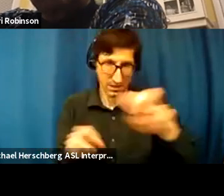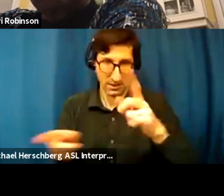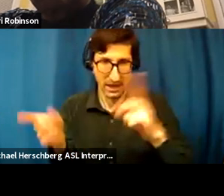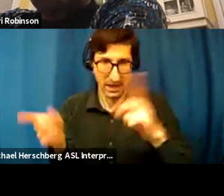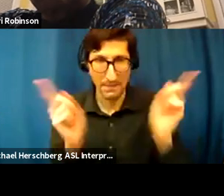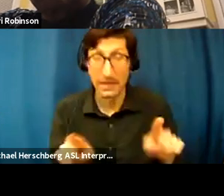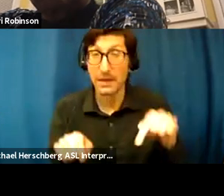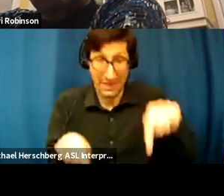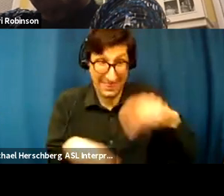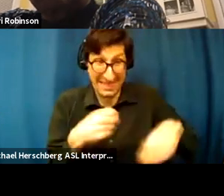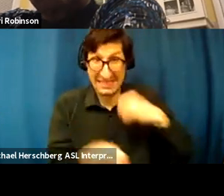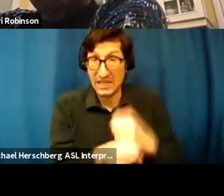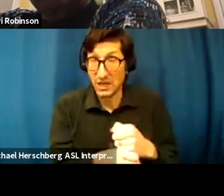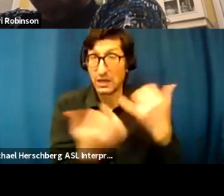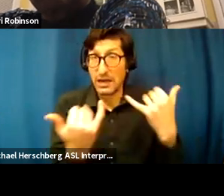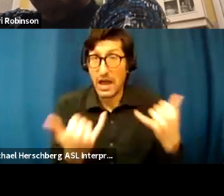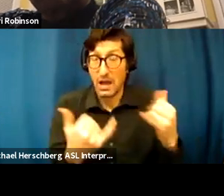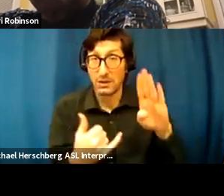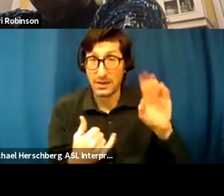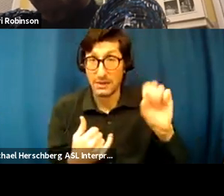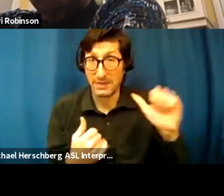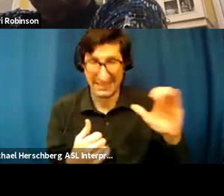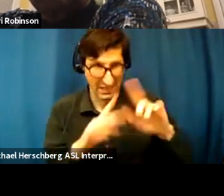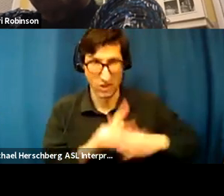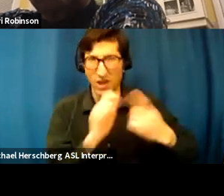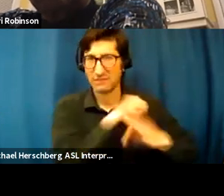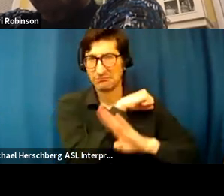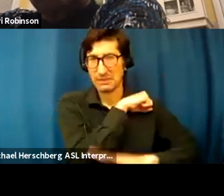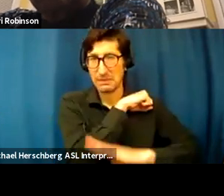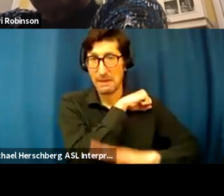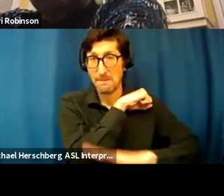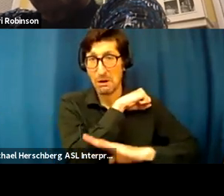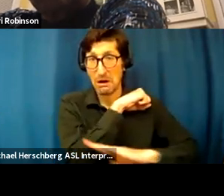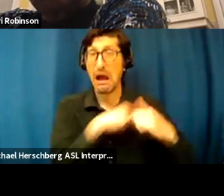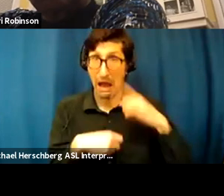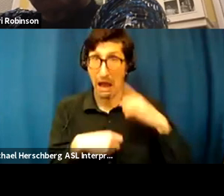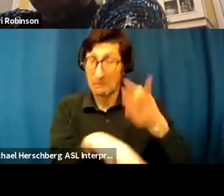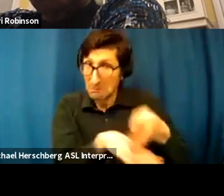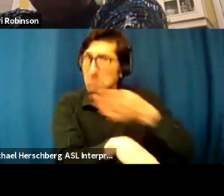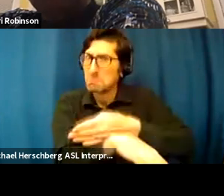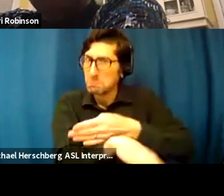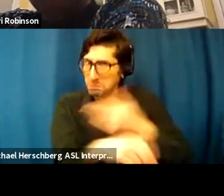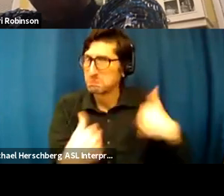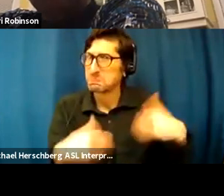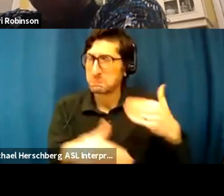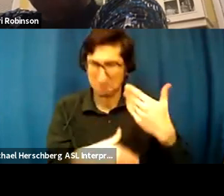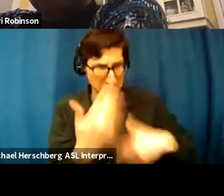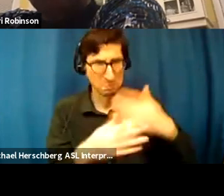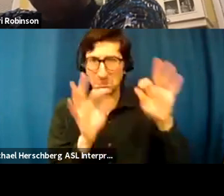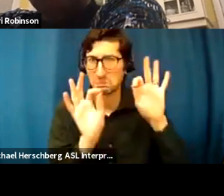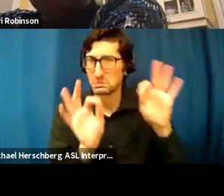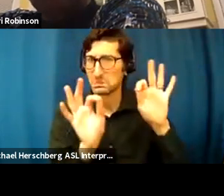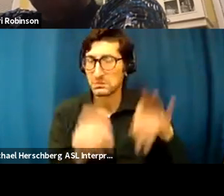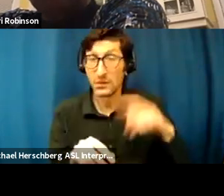began, this session of BSAC in September, I think that we've actually been doing really good. We've been organizing